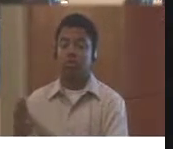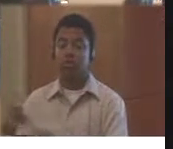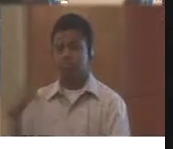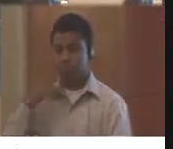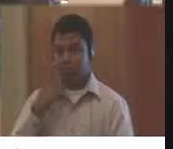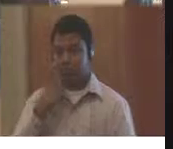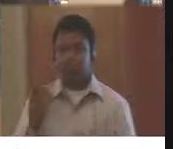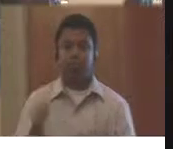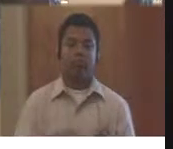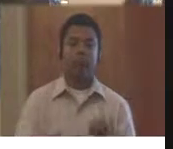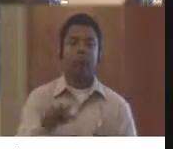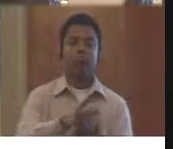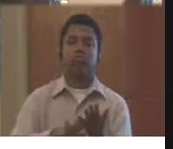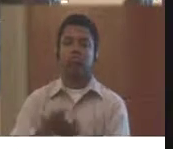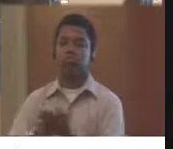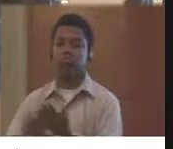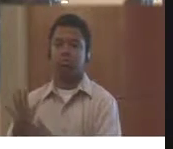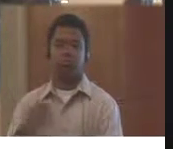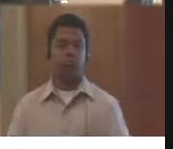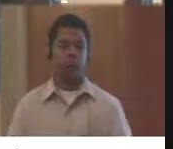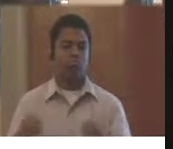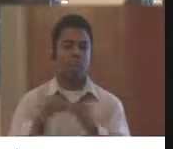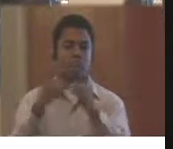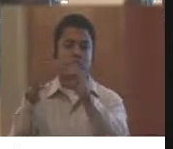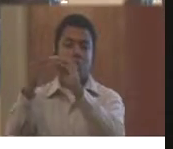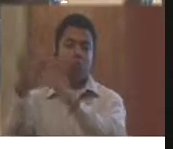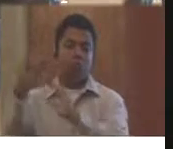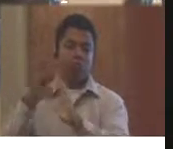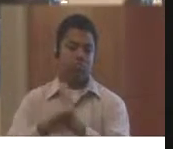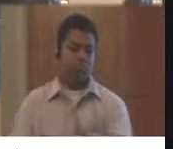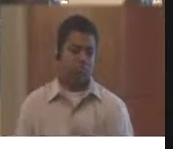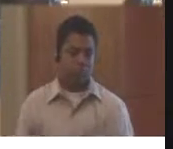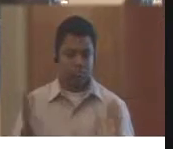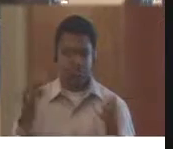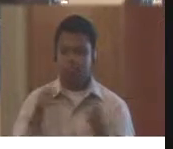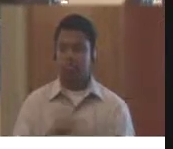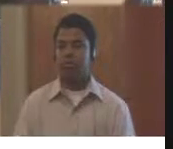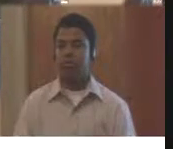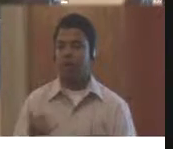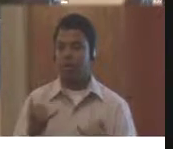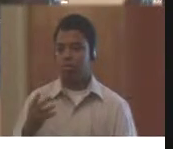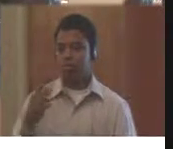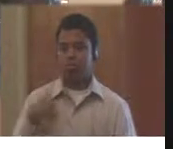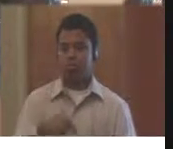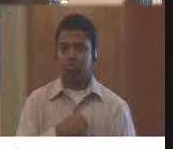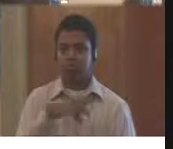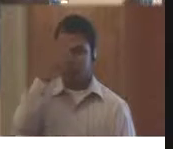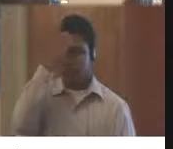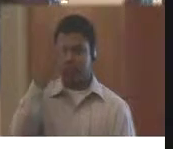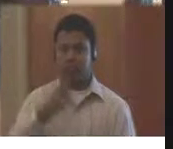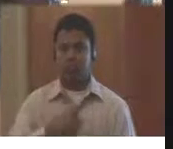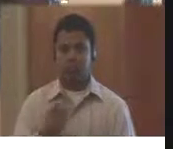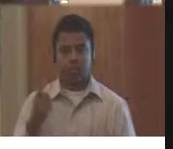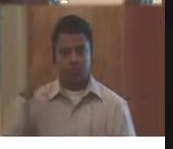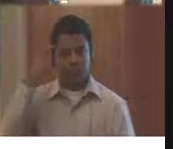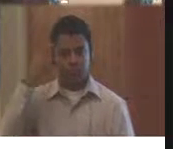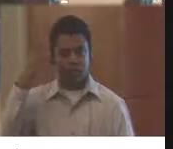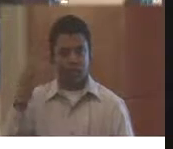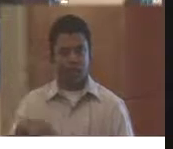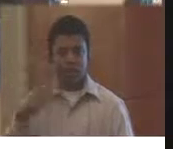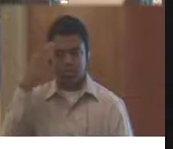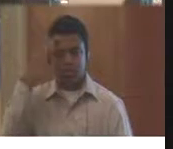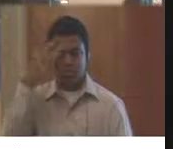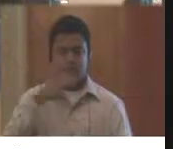deployed, the known disasters may actually increase or reduce. That's why we are convinced that we should localize